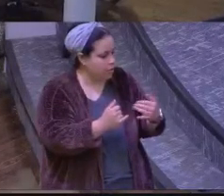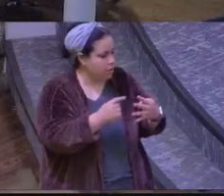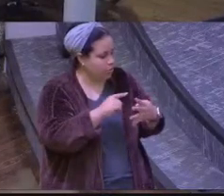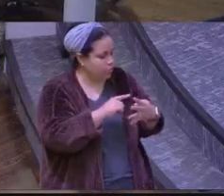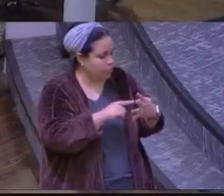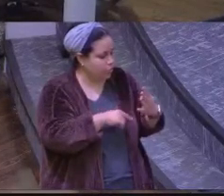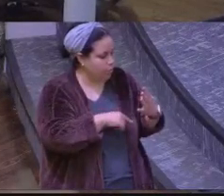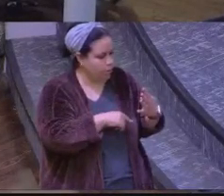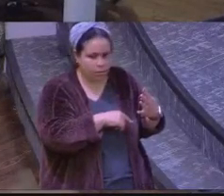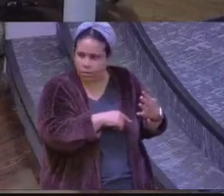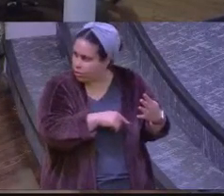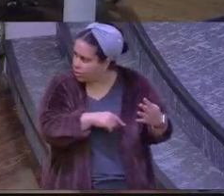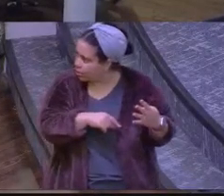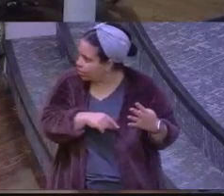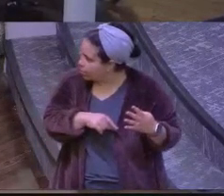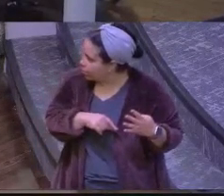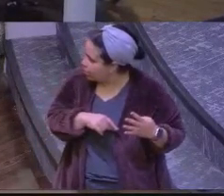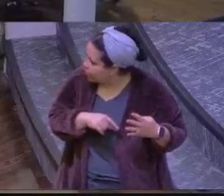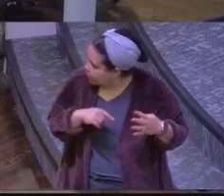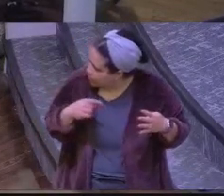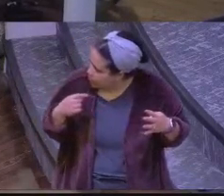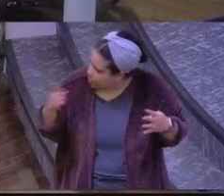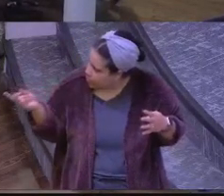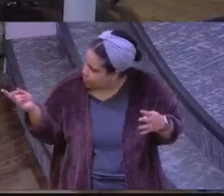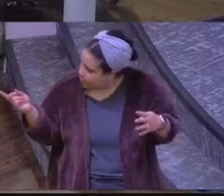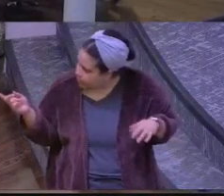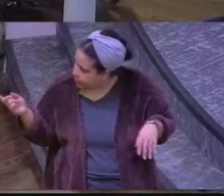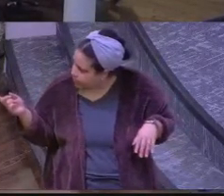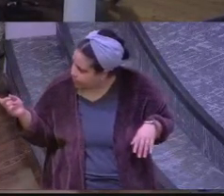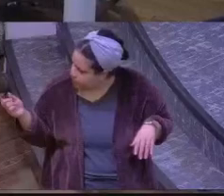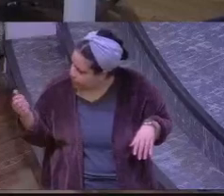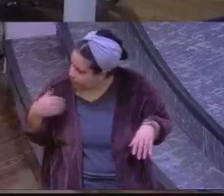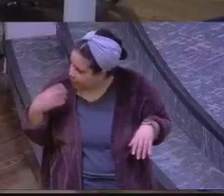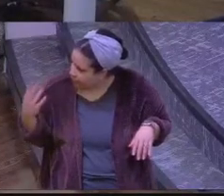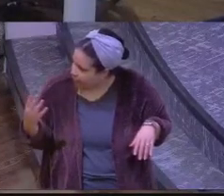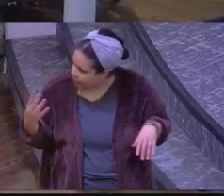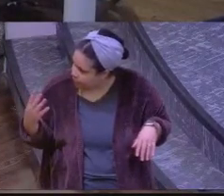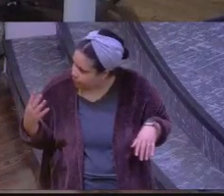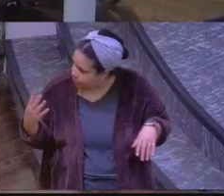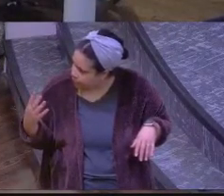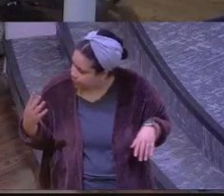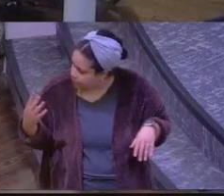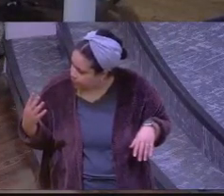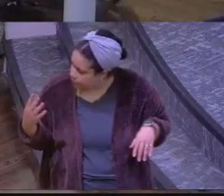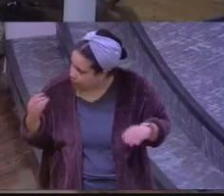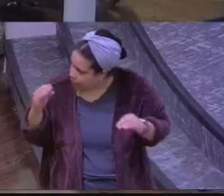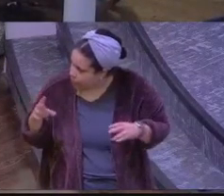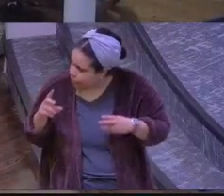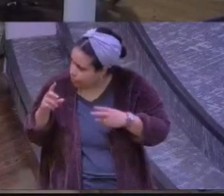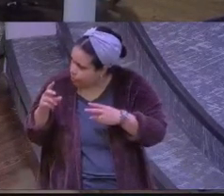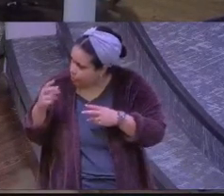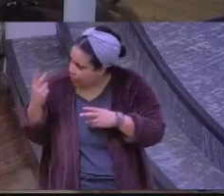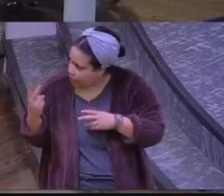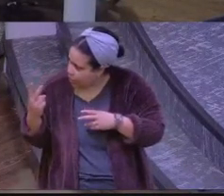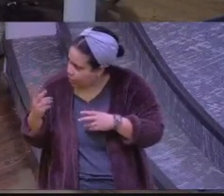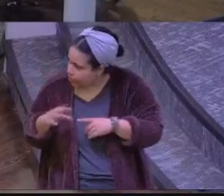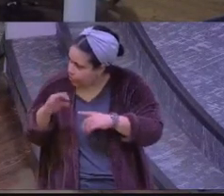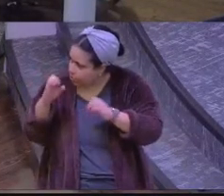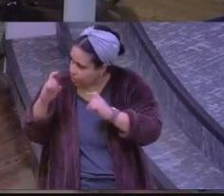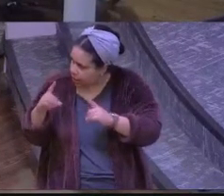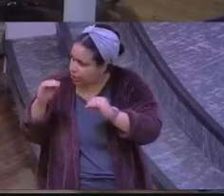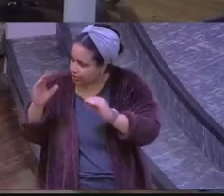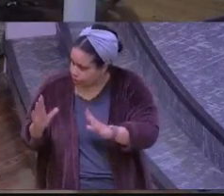how many? Sorry. We do have four core teachers, and we have two special education teachers.